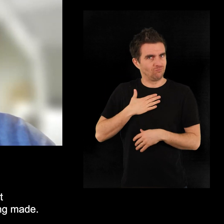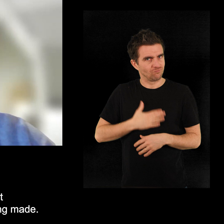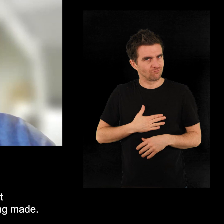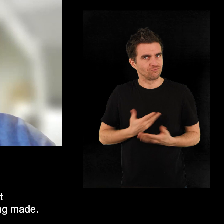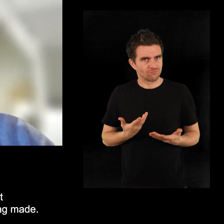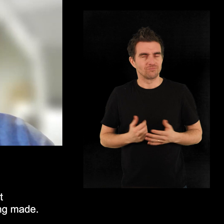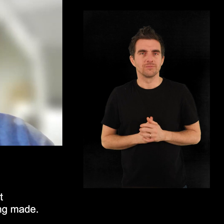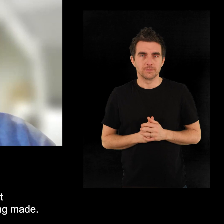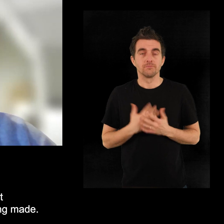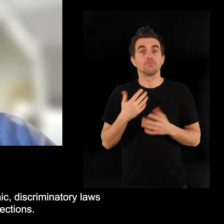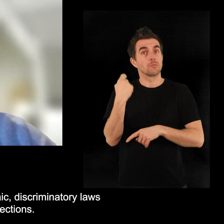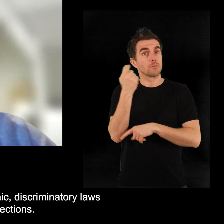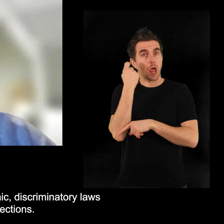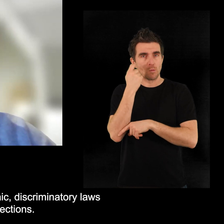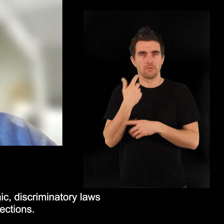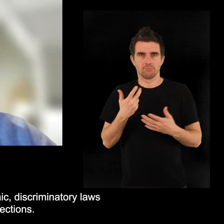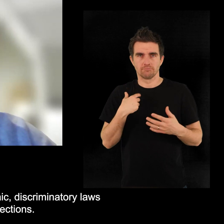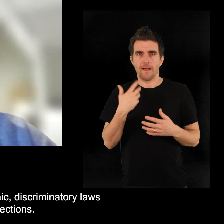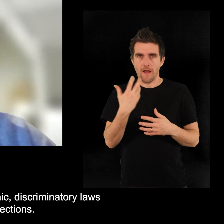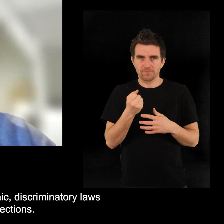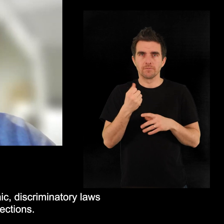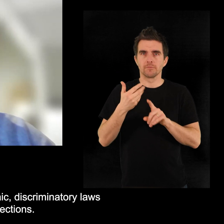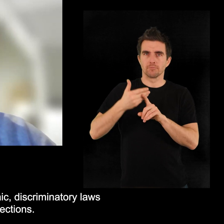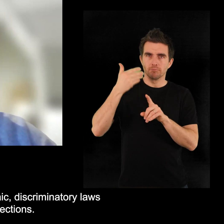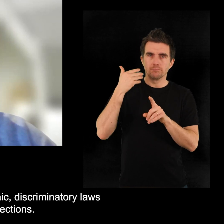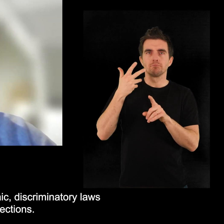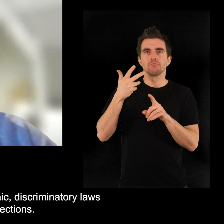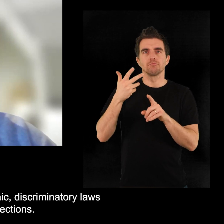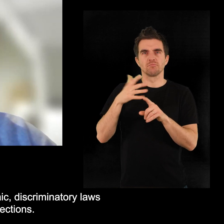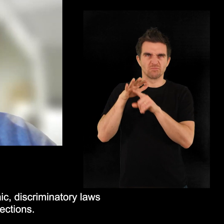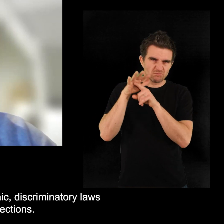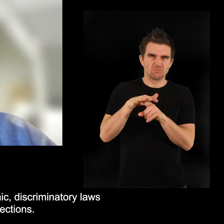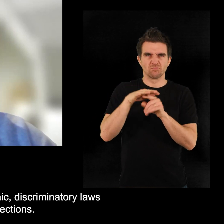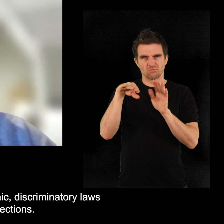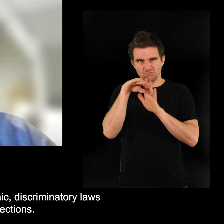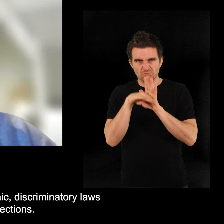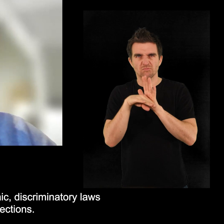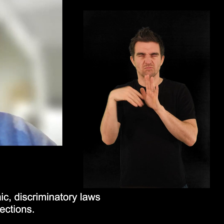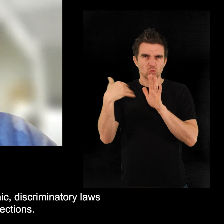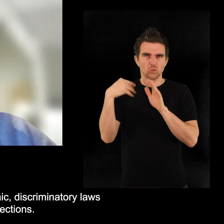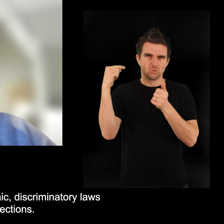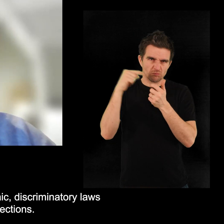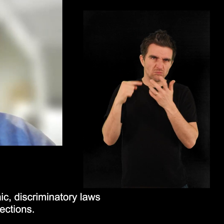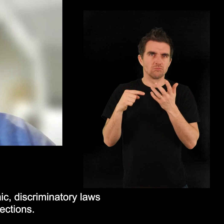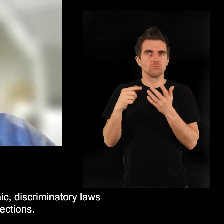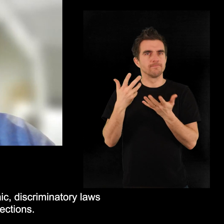made. In Malawi, we still have archaic discriminatory laws